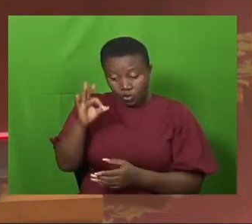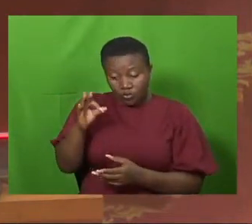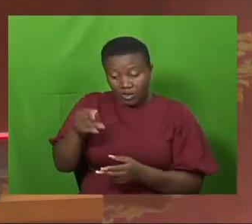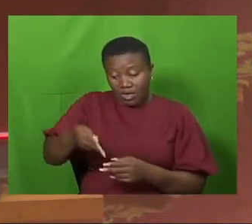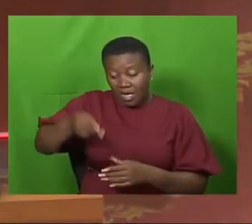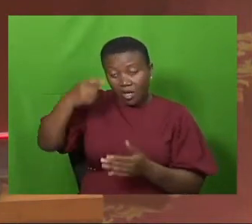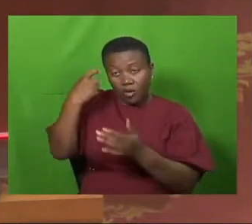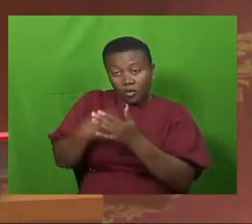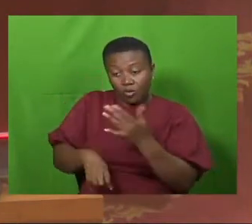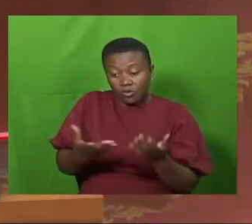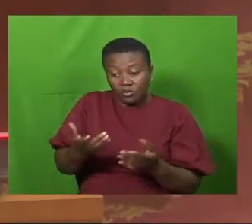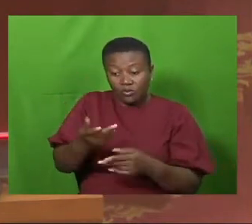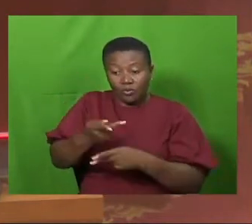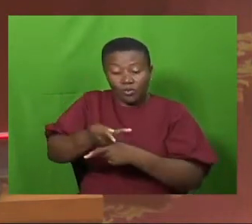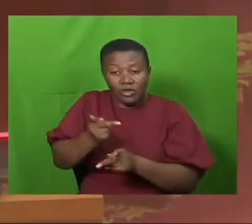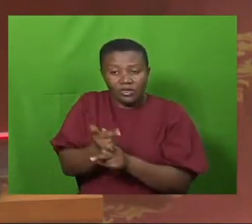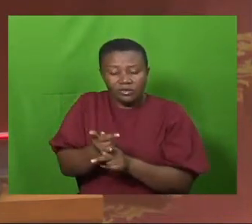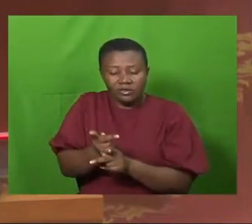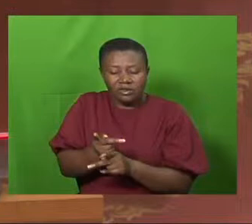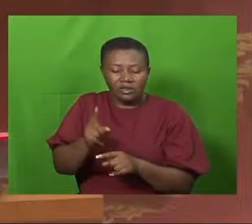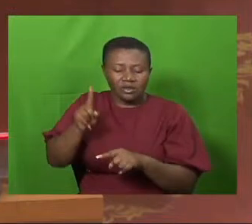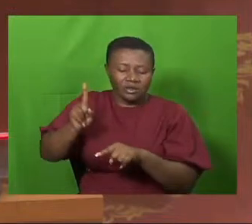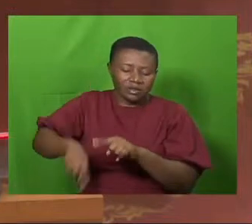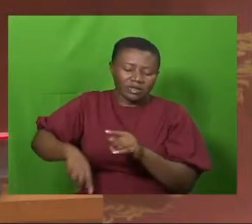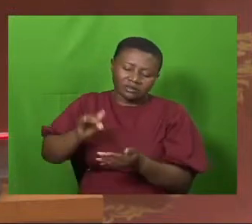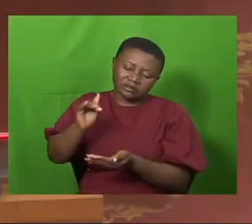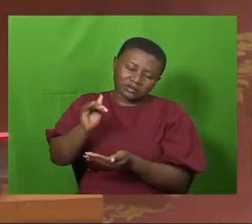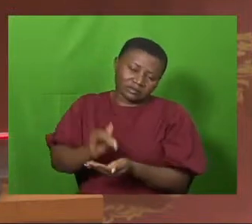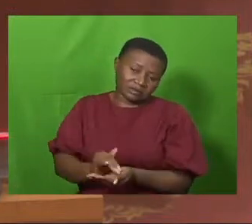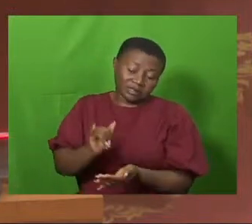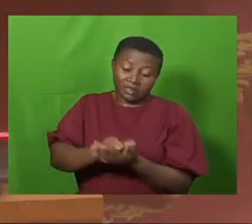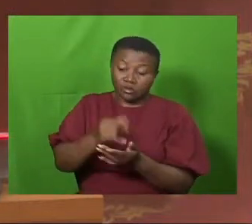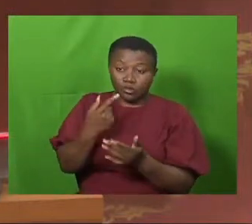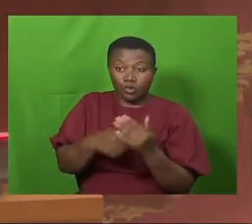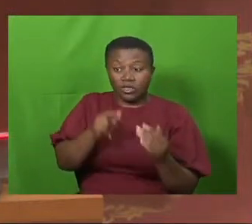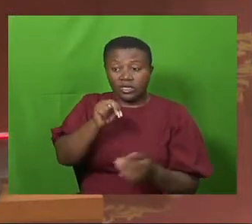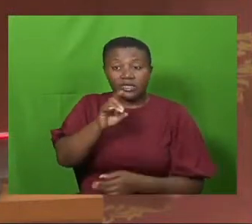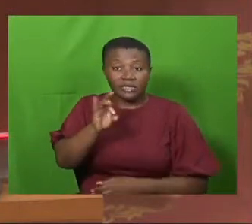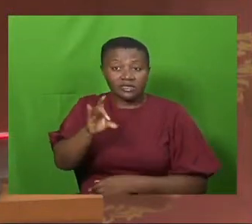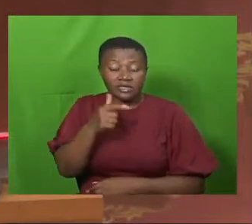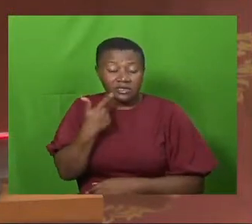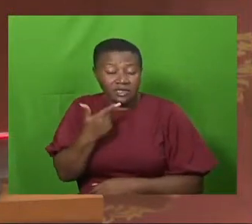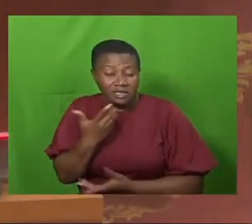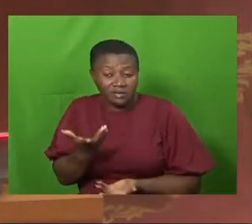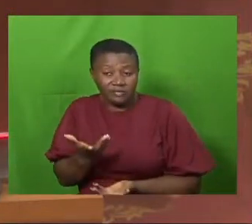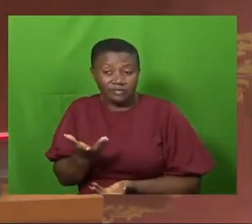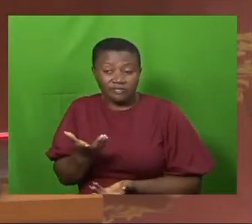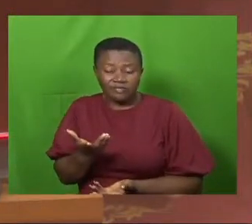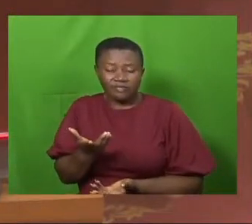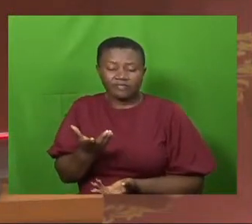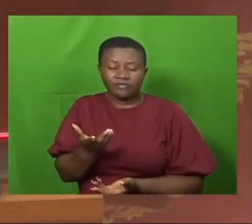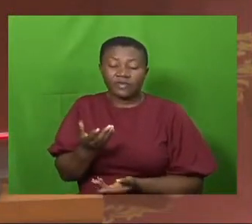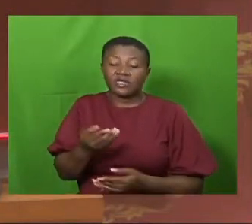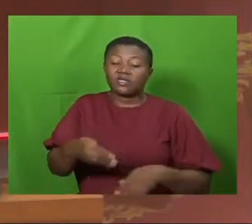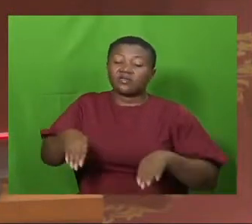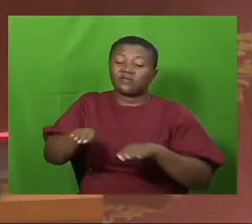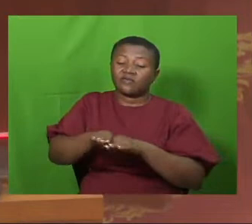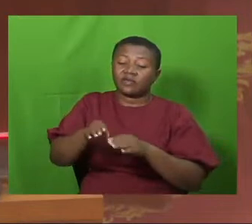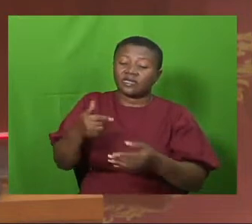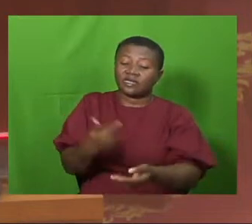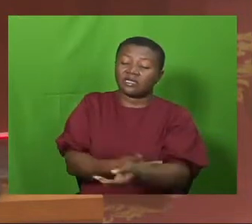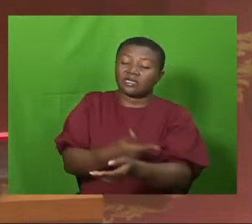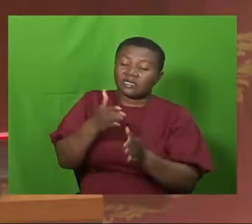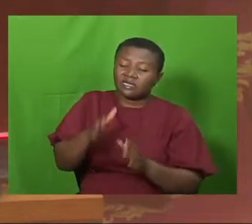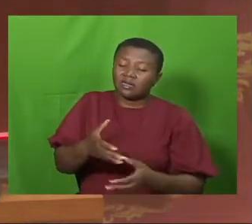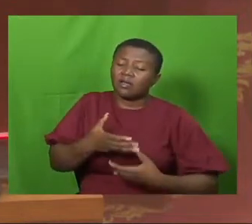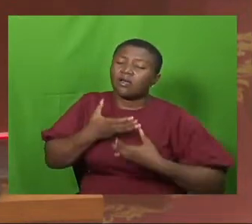nothing about it. In spite of all the calls by Ghanaians for a reduction